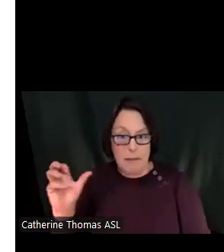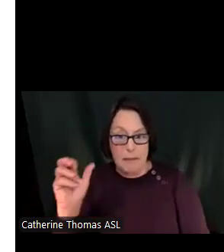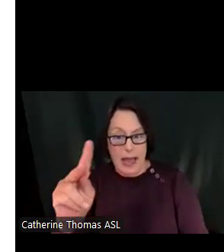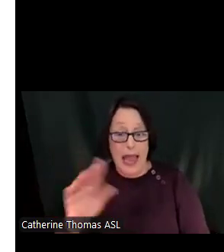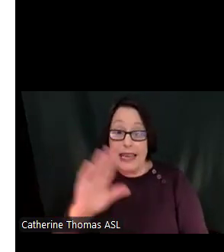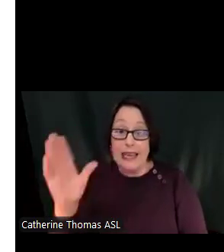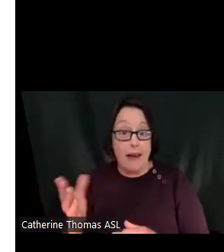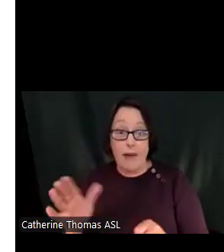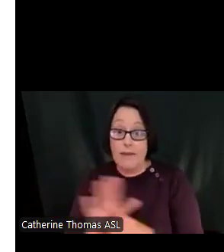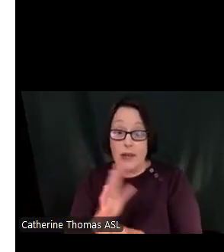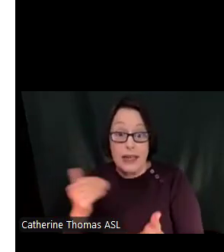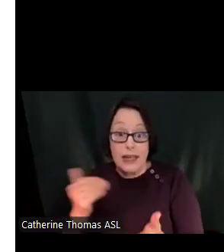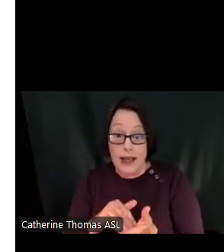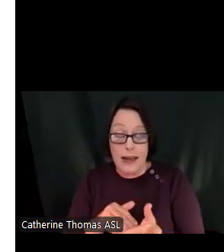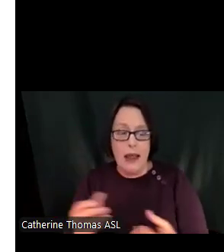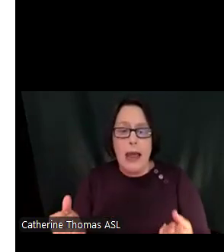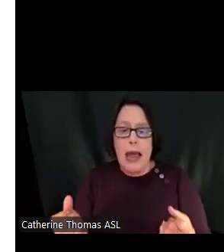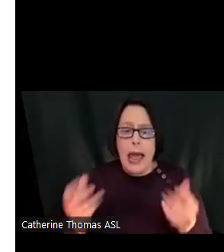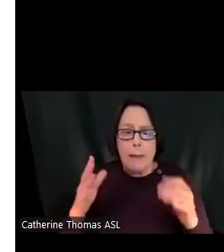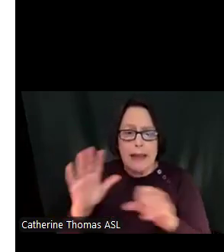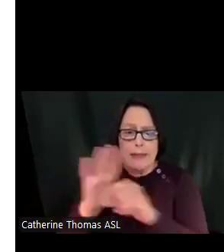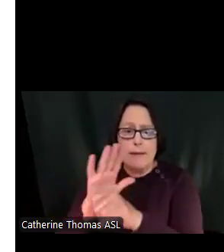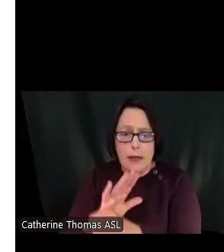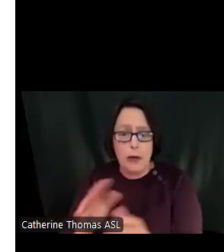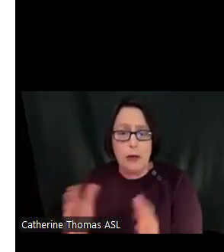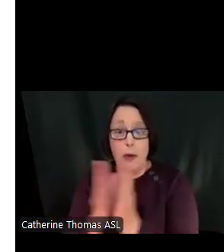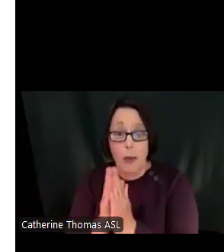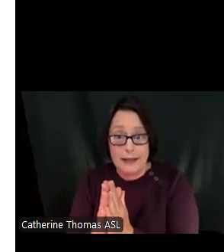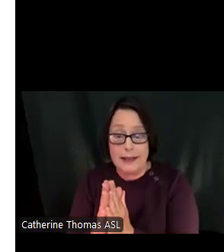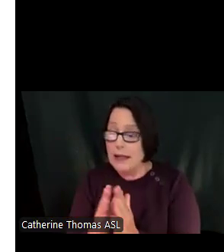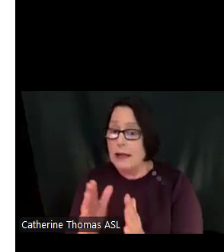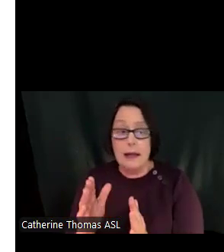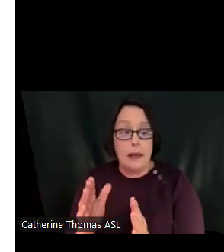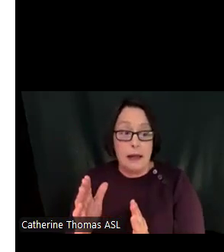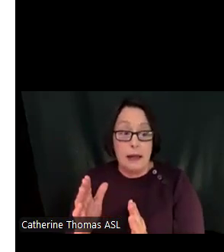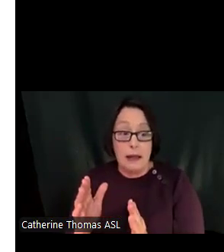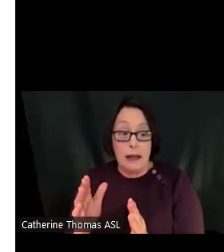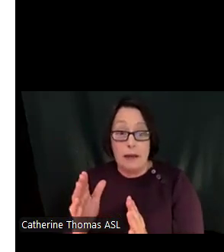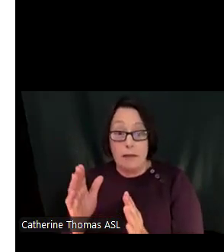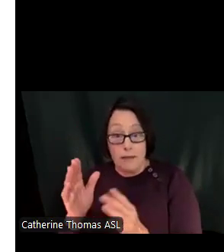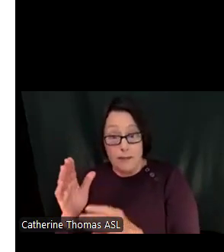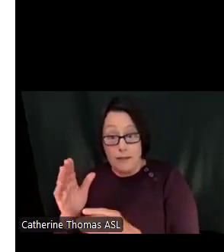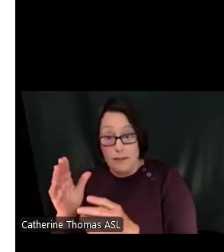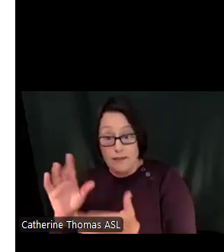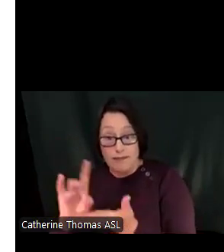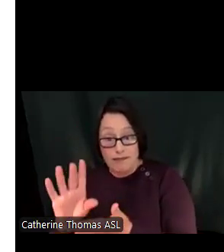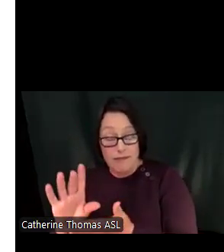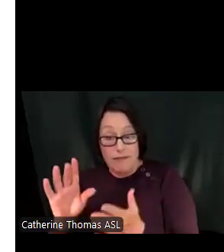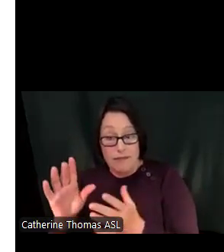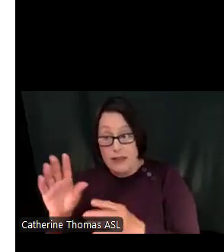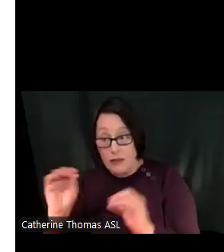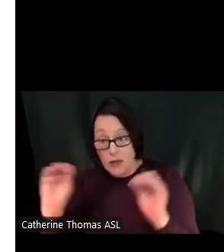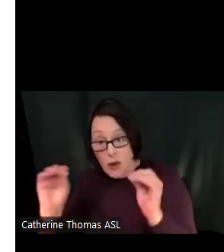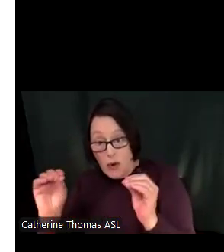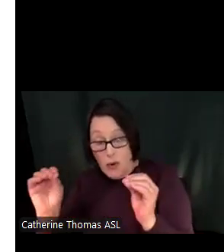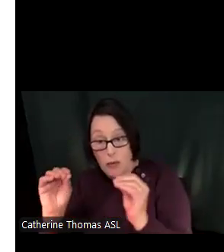refilled, meaning how many filled requests that did not have an interpreter assigned for the date of service. Remember, a